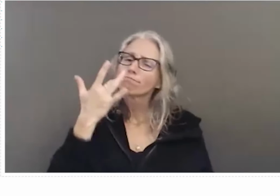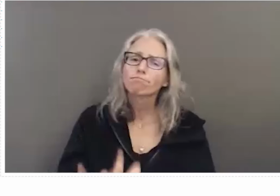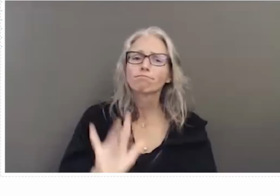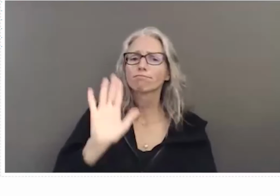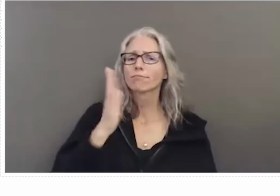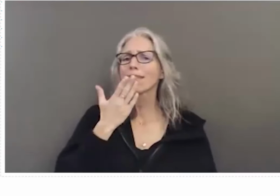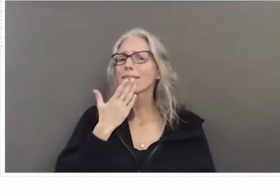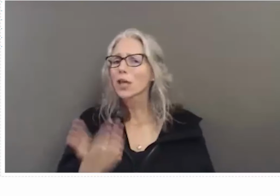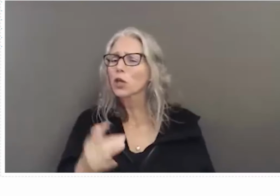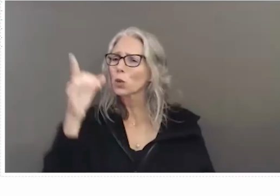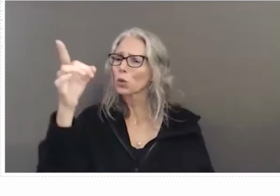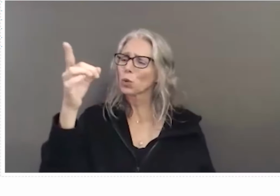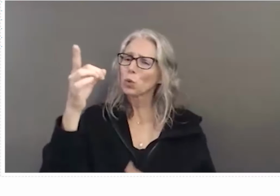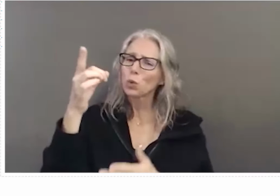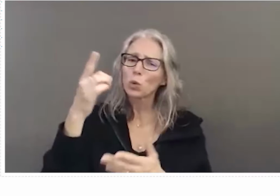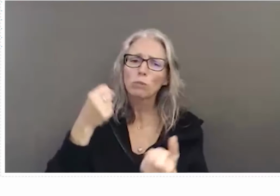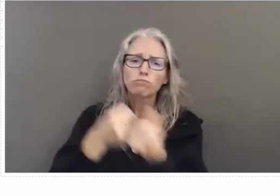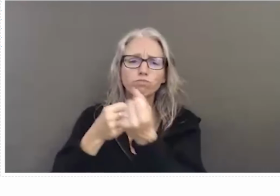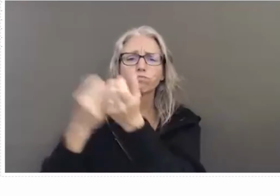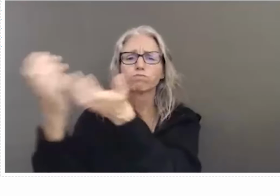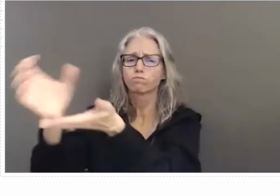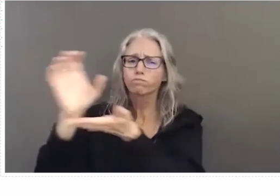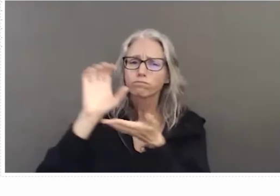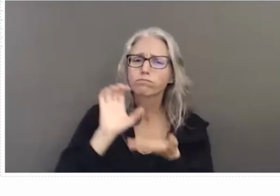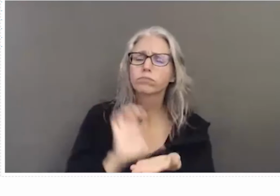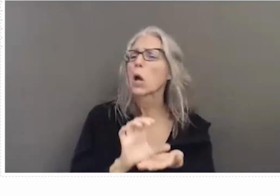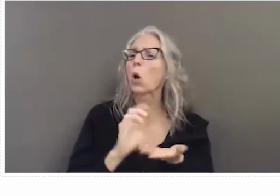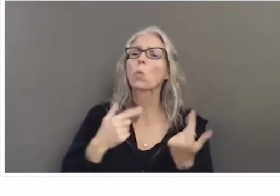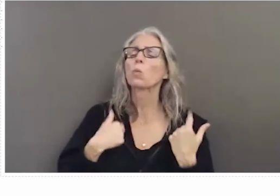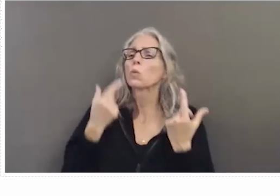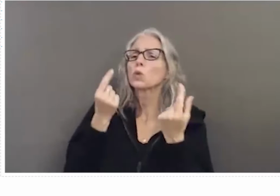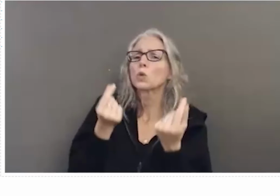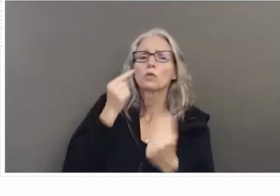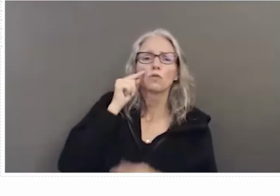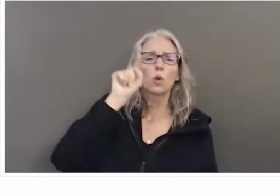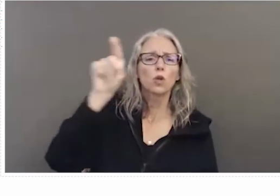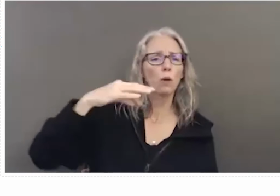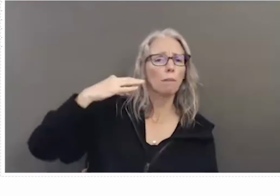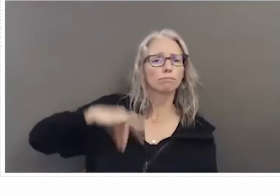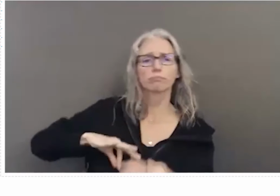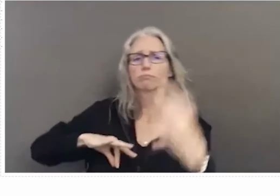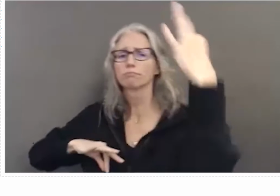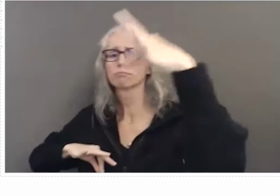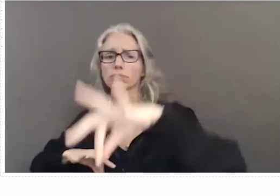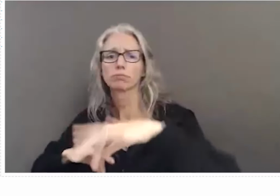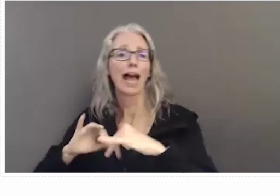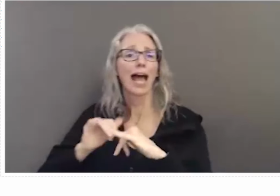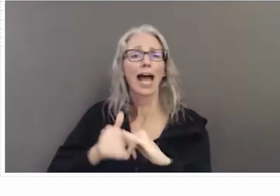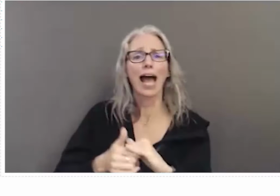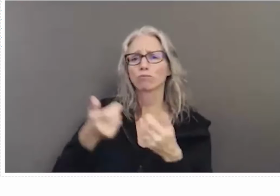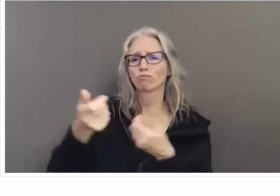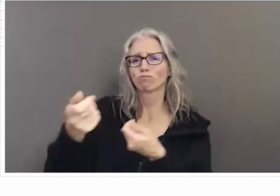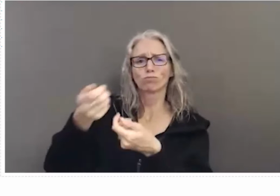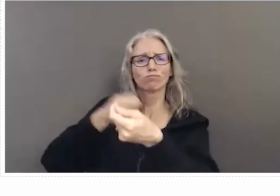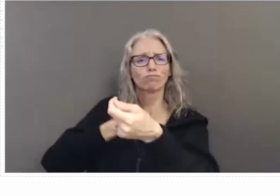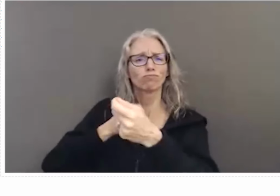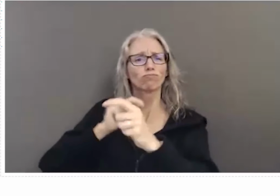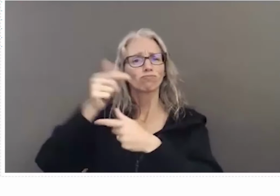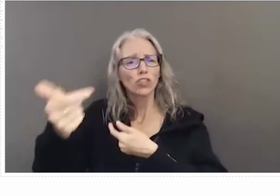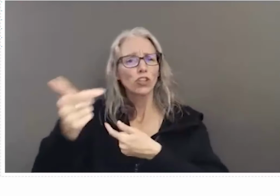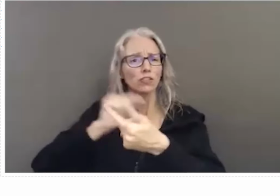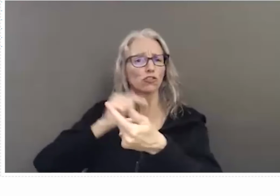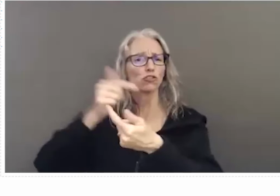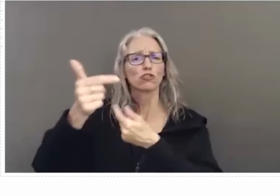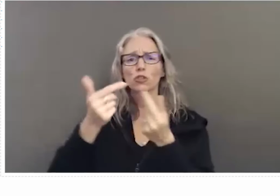making sure that it feels fair and that everyone feels seen, that it's a good exchange between us and those